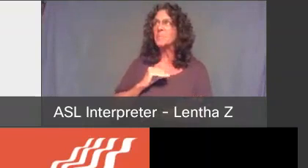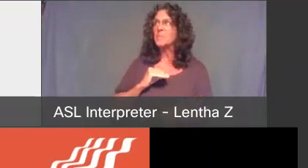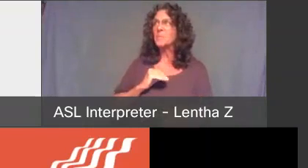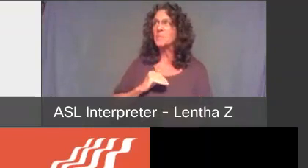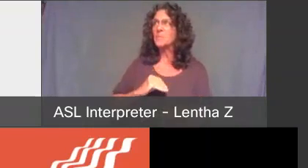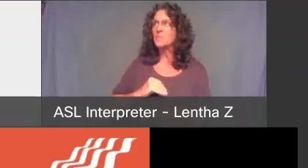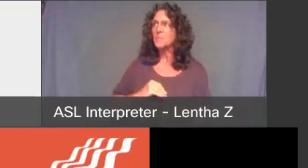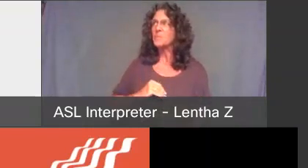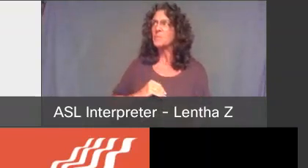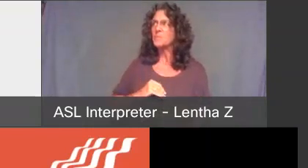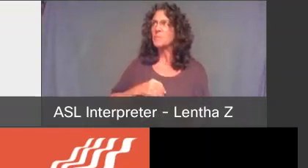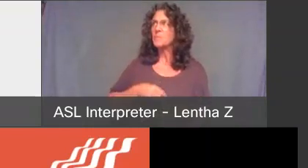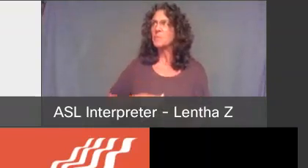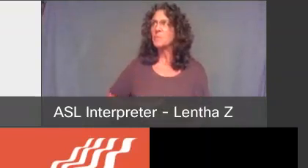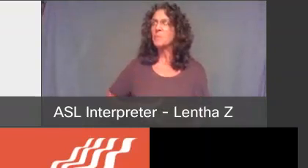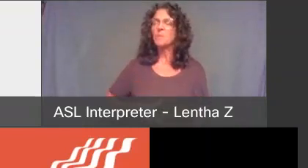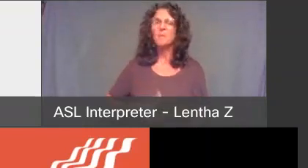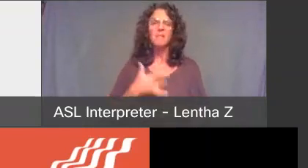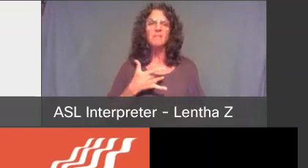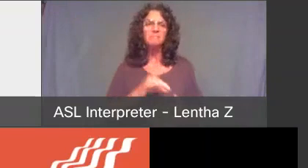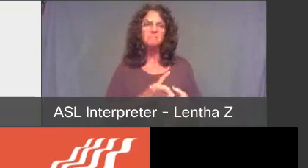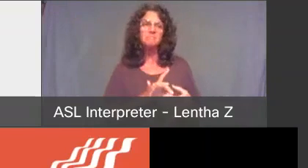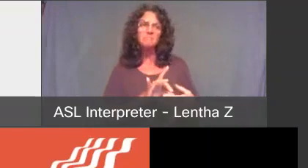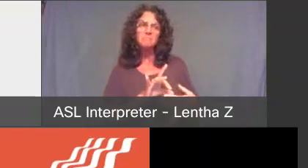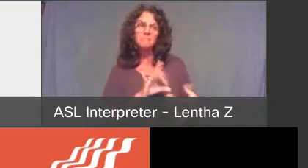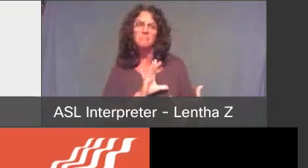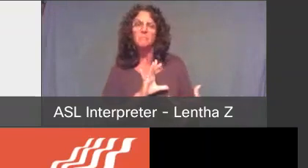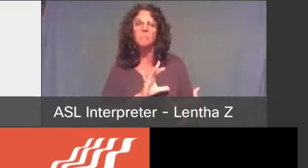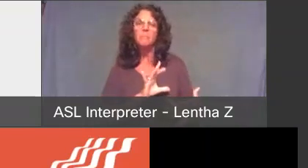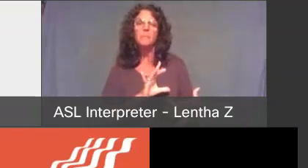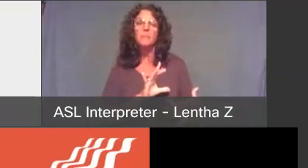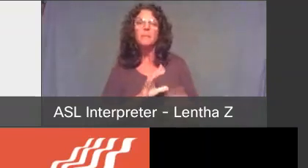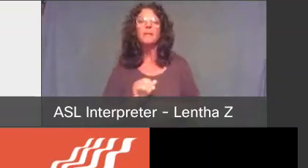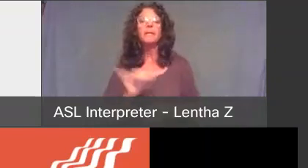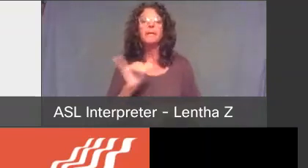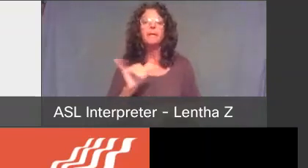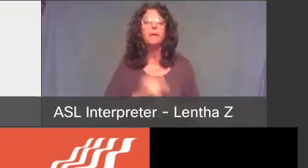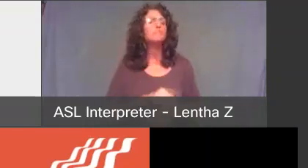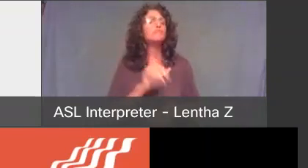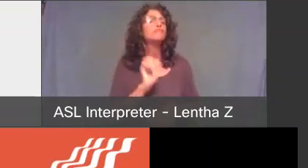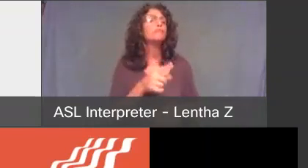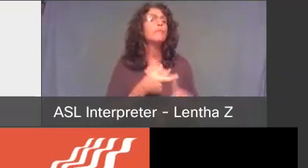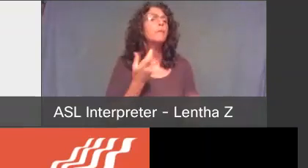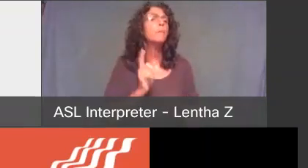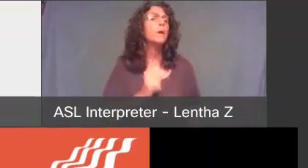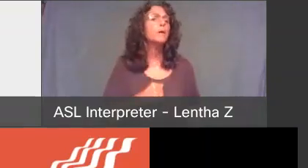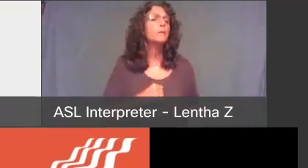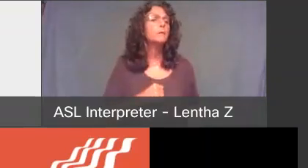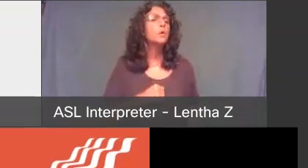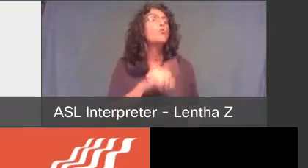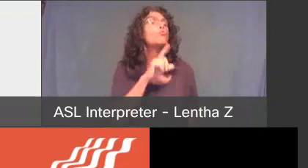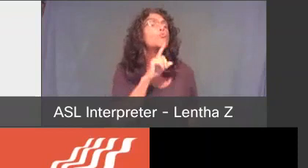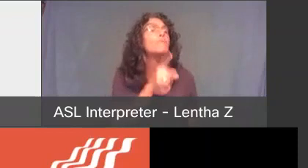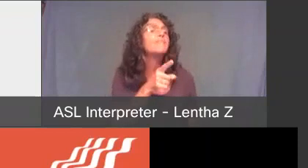of belongingness in a community, right? The common one is asking someone, well, where are you from? Where are you really from?